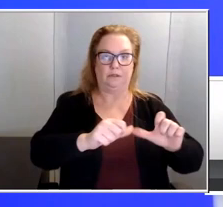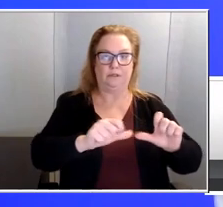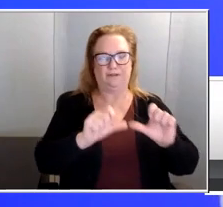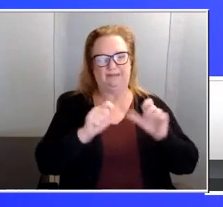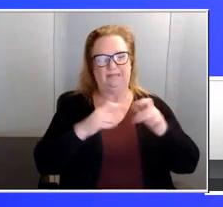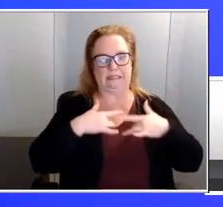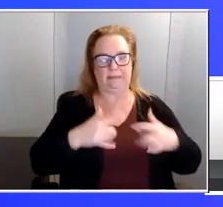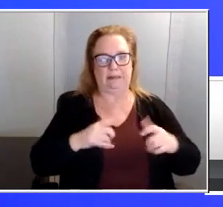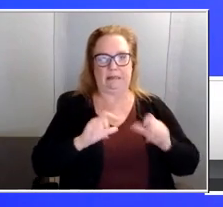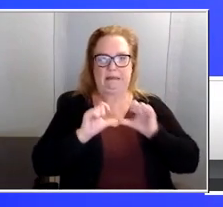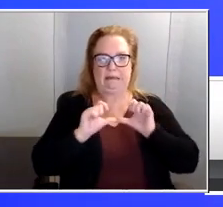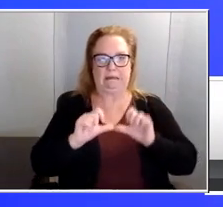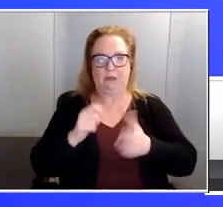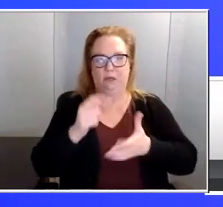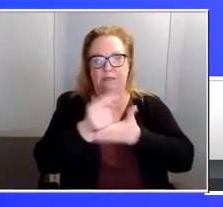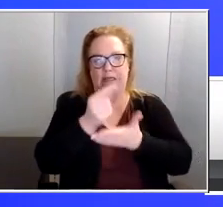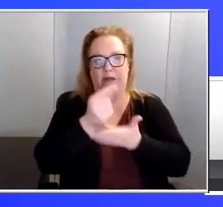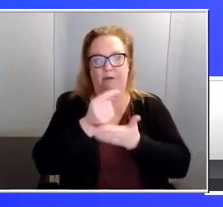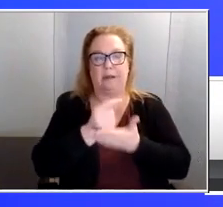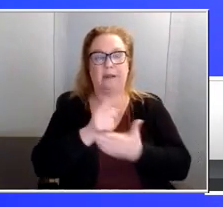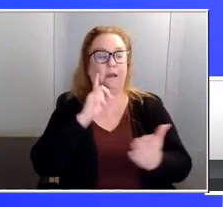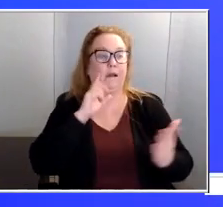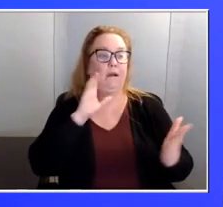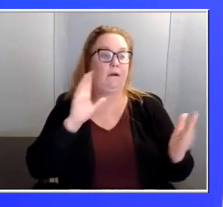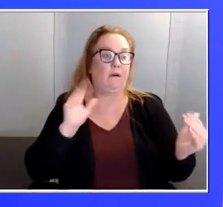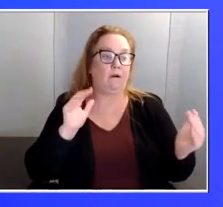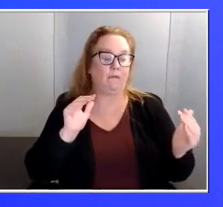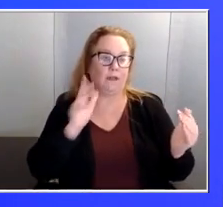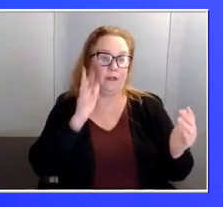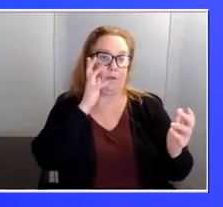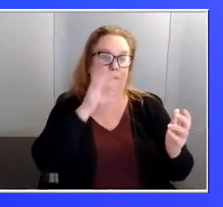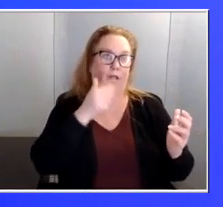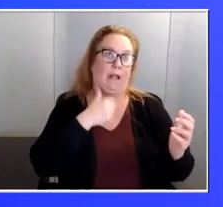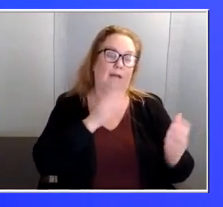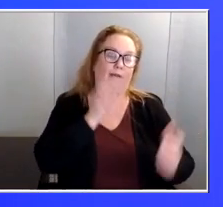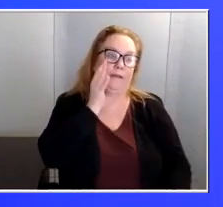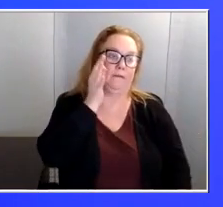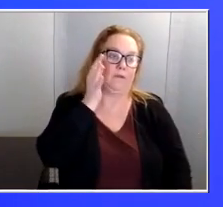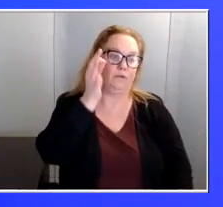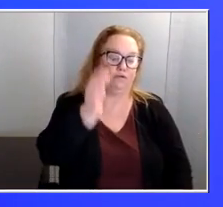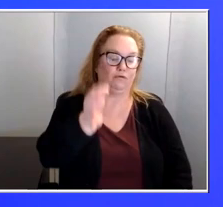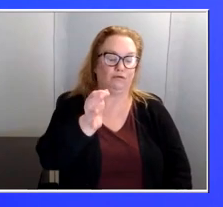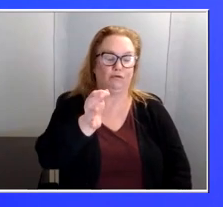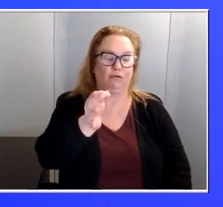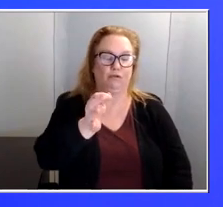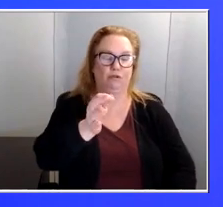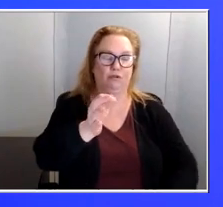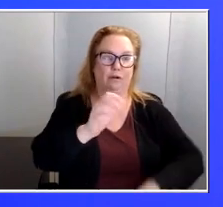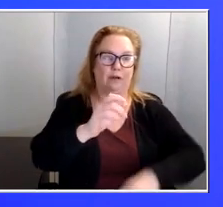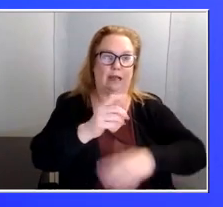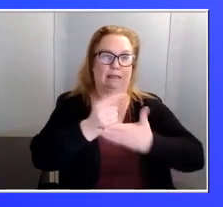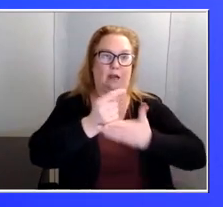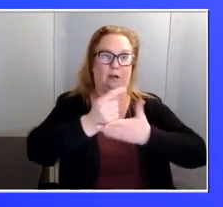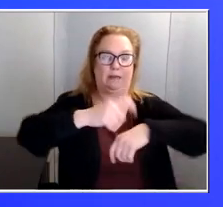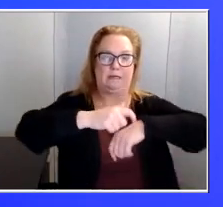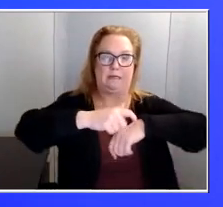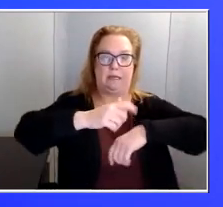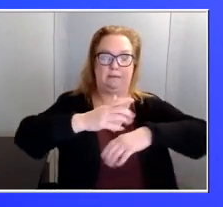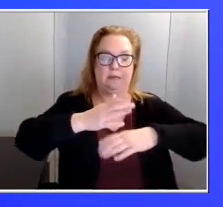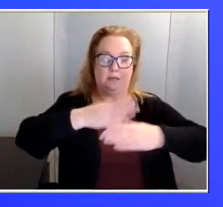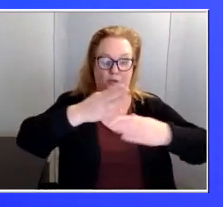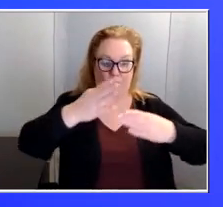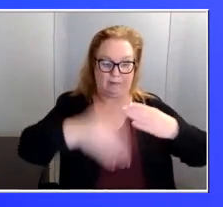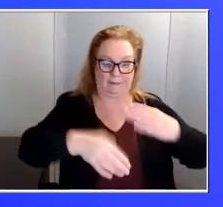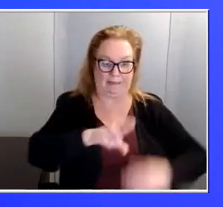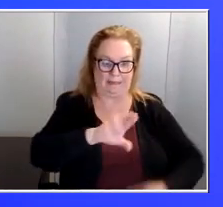therapy. Hopefully that this is actually going to have what in the future, a fixed duration of therapy, like once we get them in complete remission, we can stop the